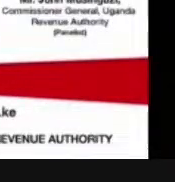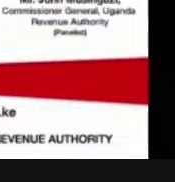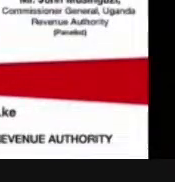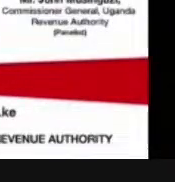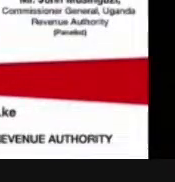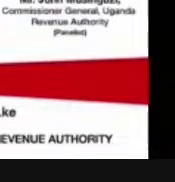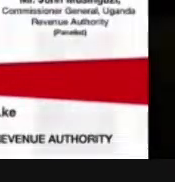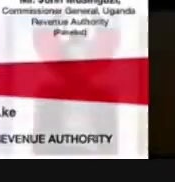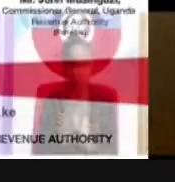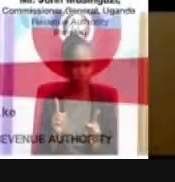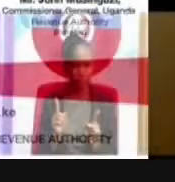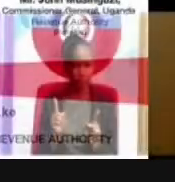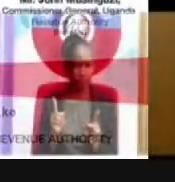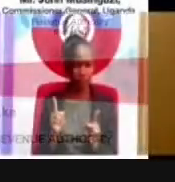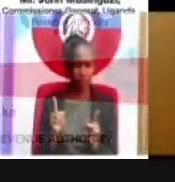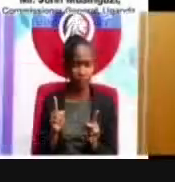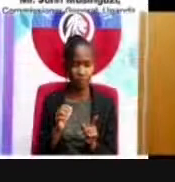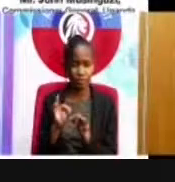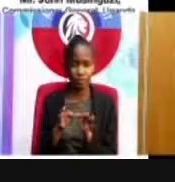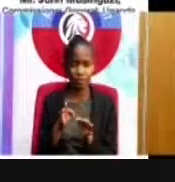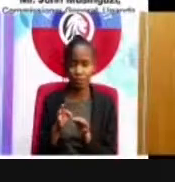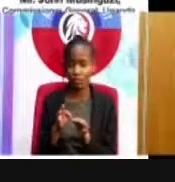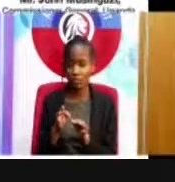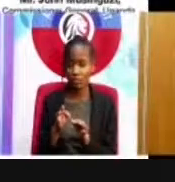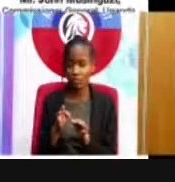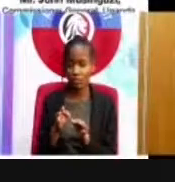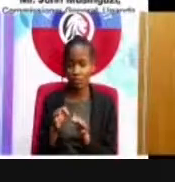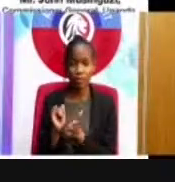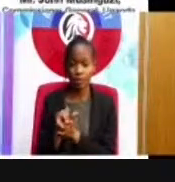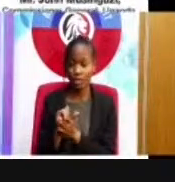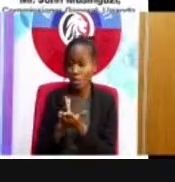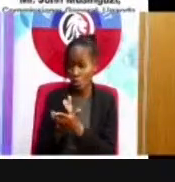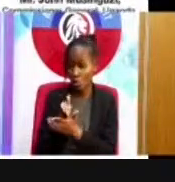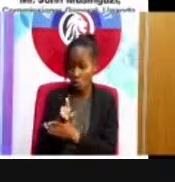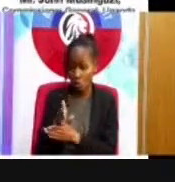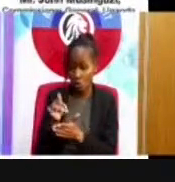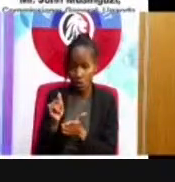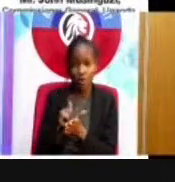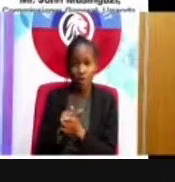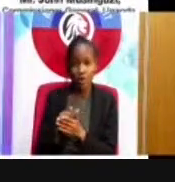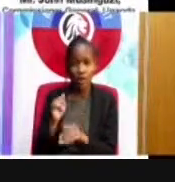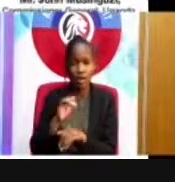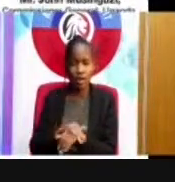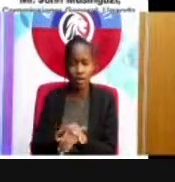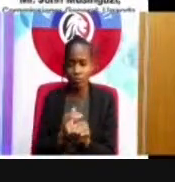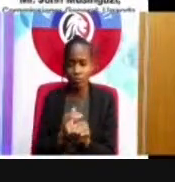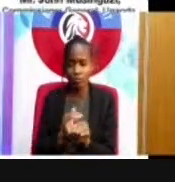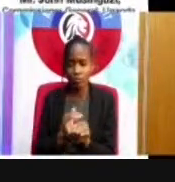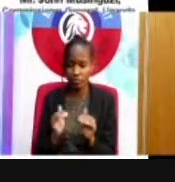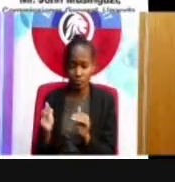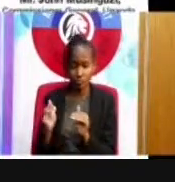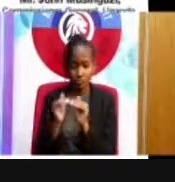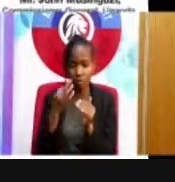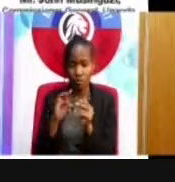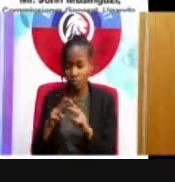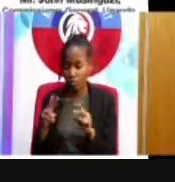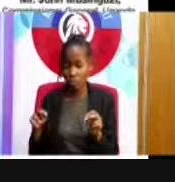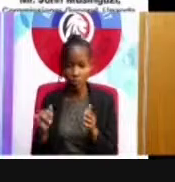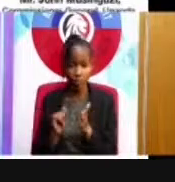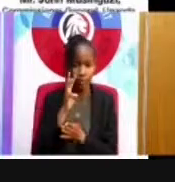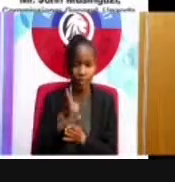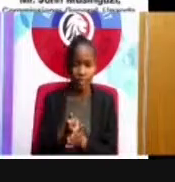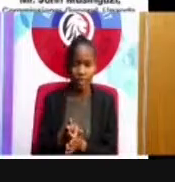Particularly if you take into account that you want to make sure that you get to an optimal level of taxation that stimulates the